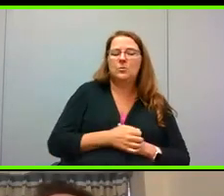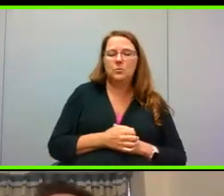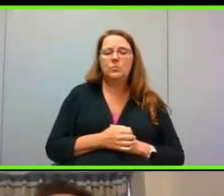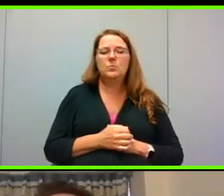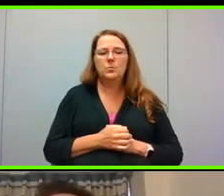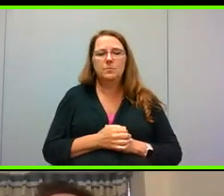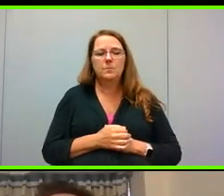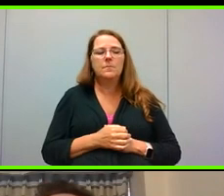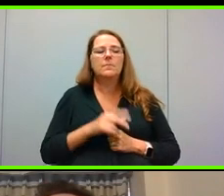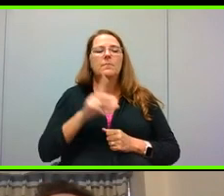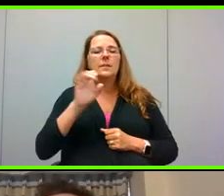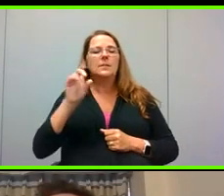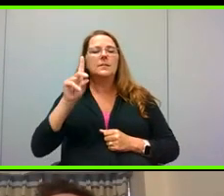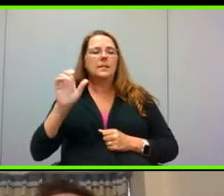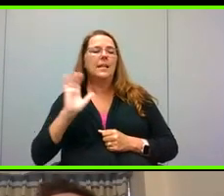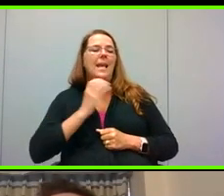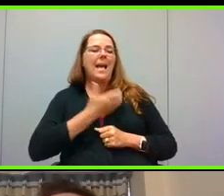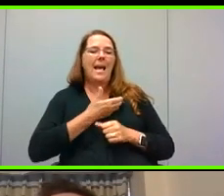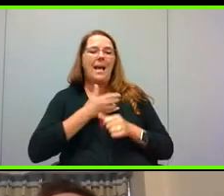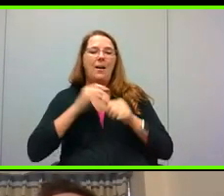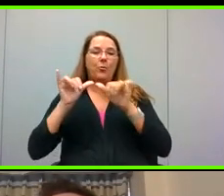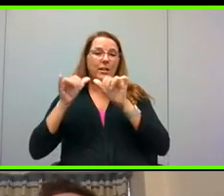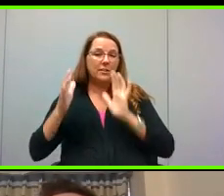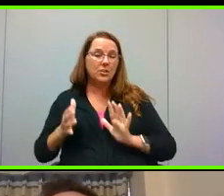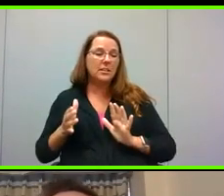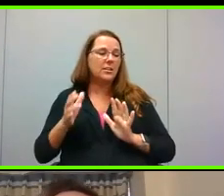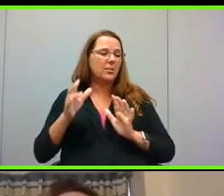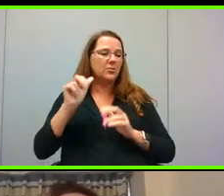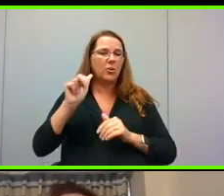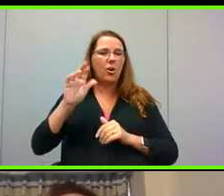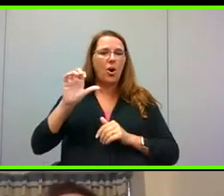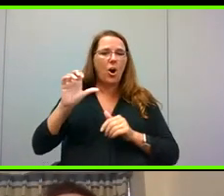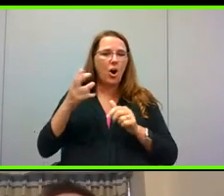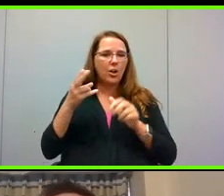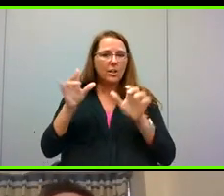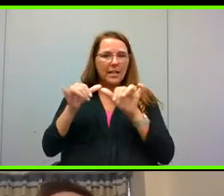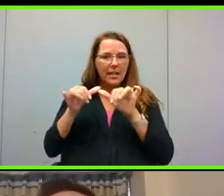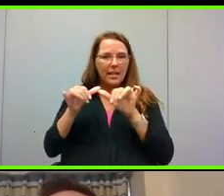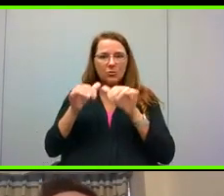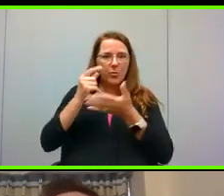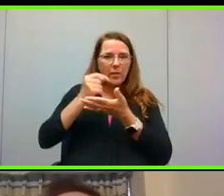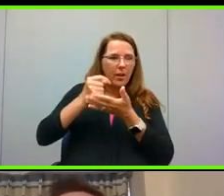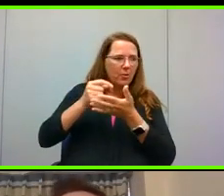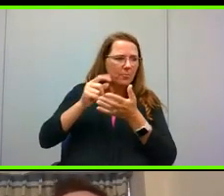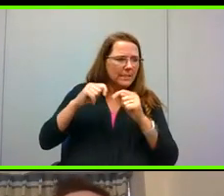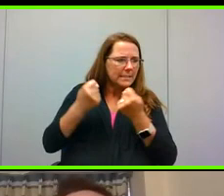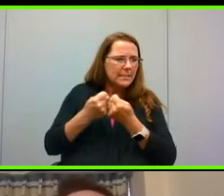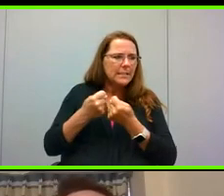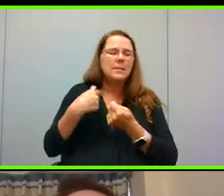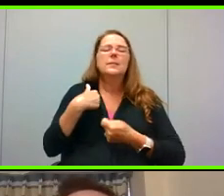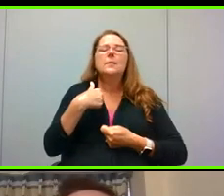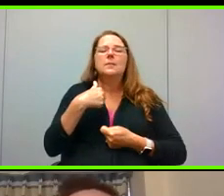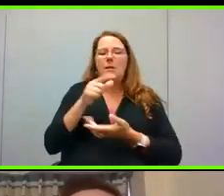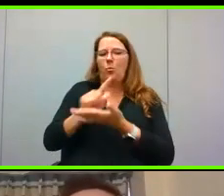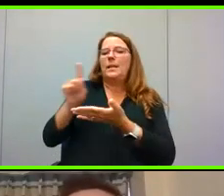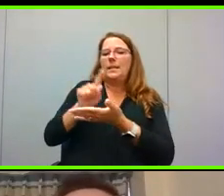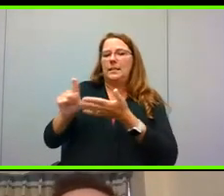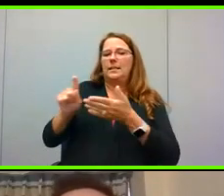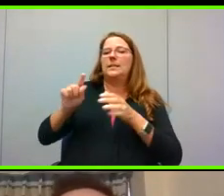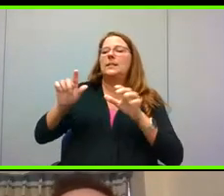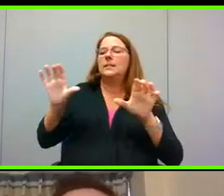Our rehab engineers and our occupational therapy team weekly do a hump